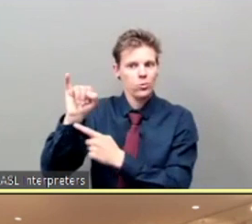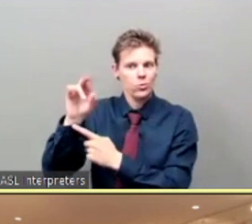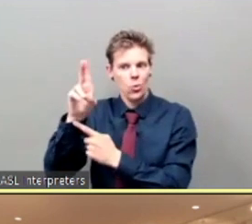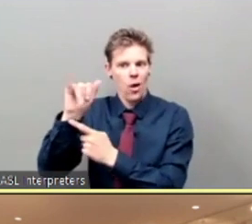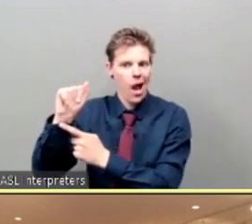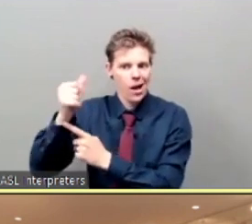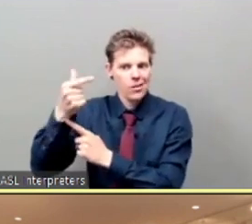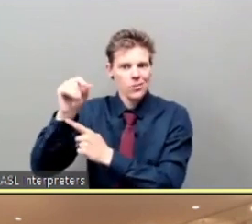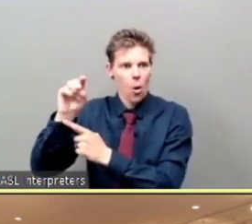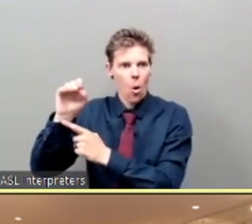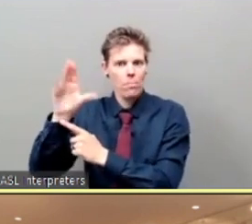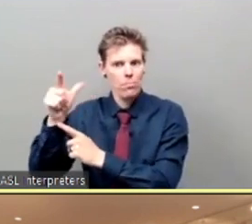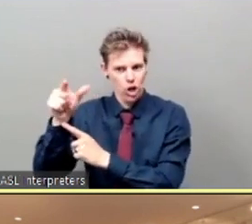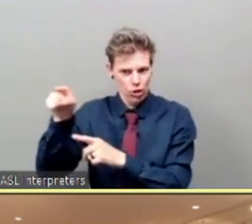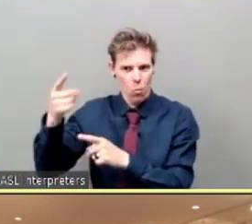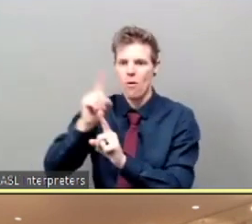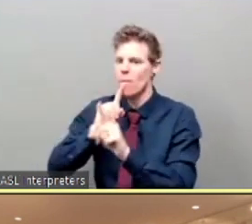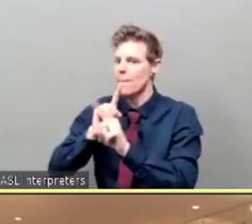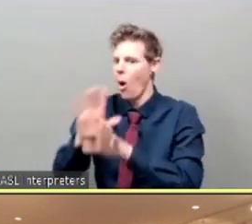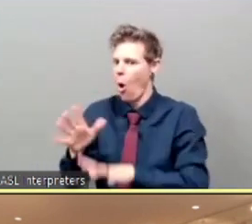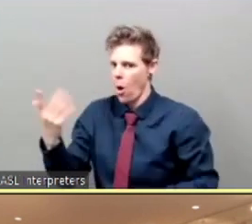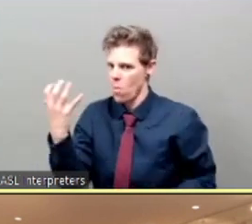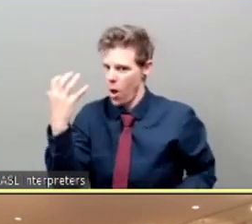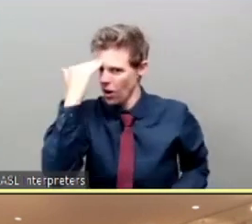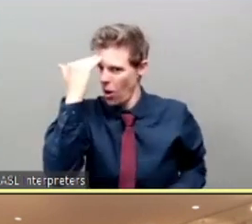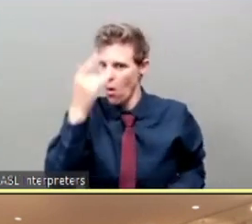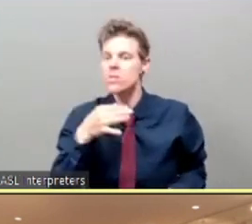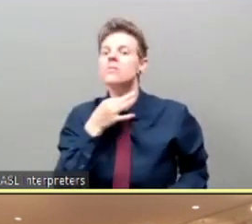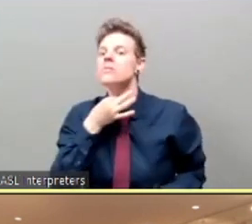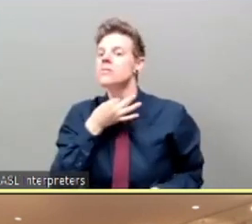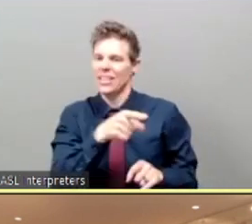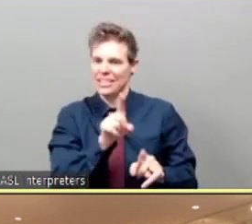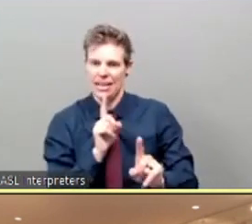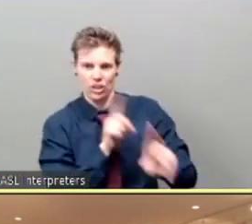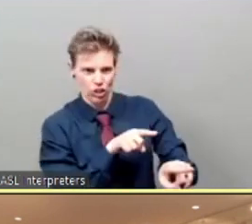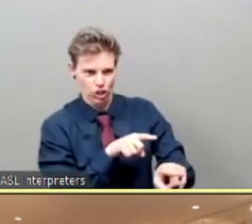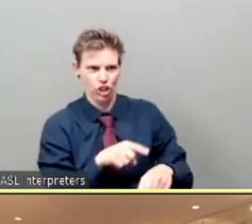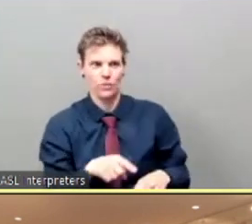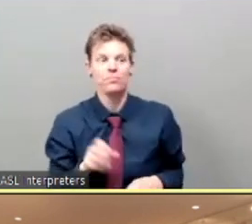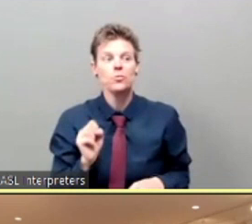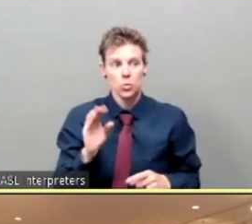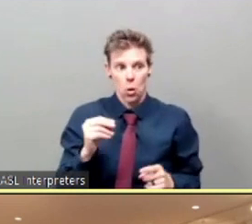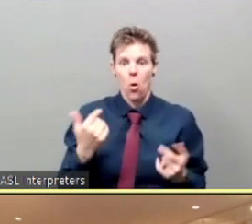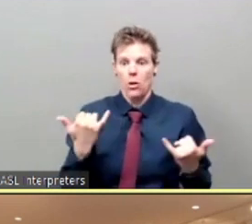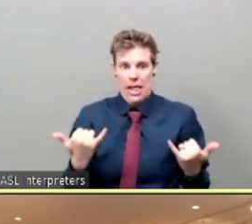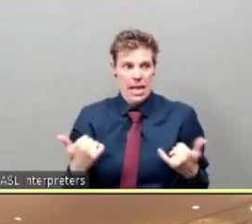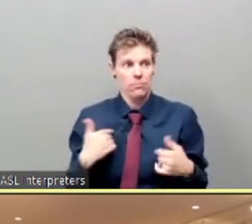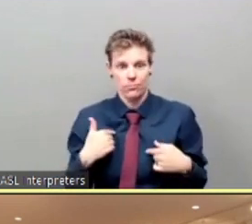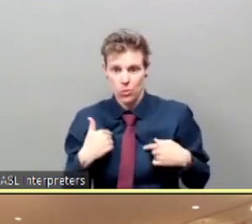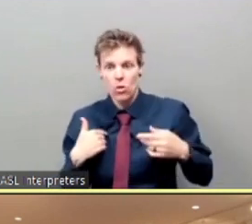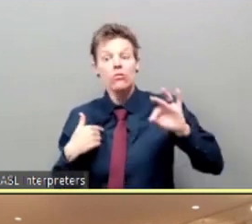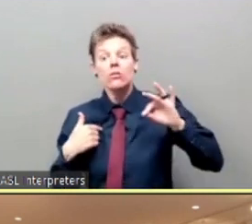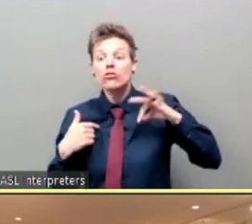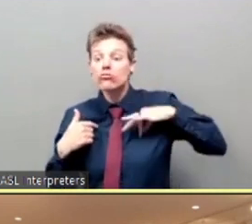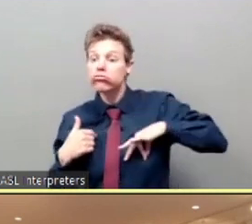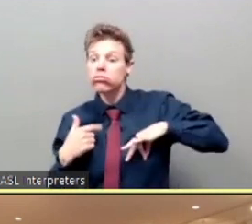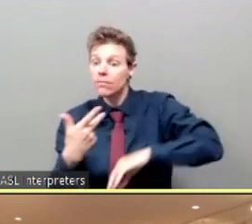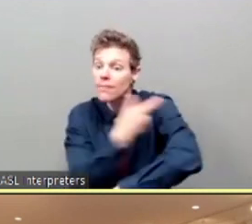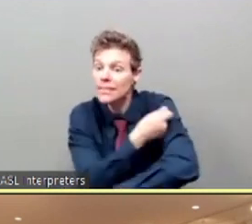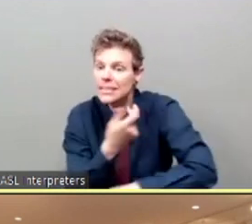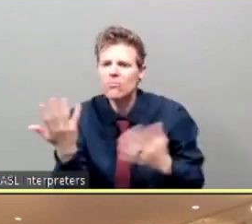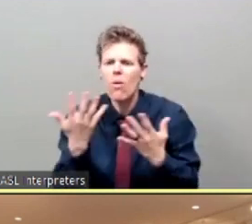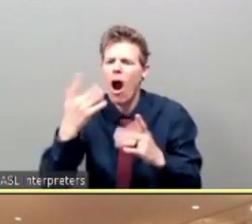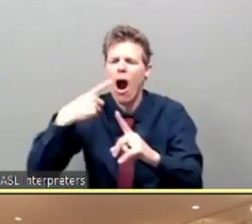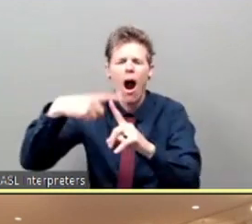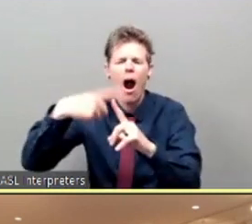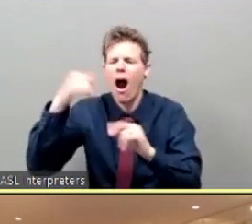completed the full vaccination series. We know that's 2 Pfizer and Moderna vaccines or 1 J&J. The numerator